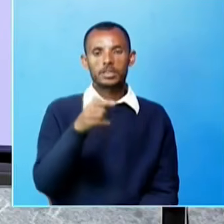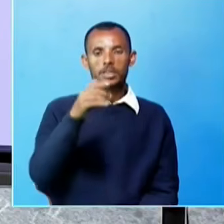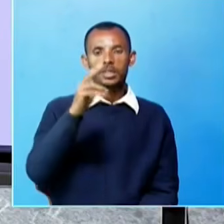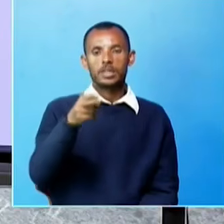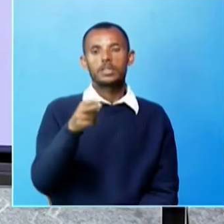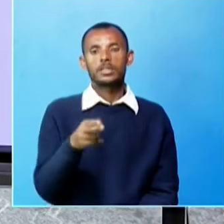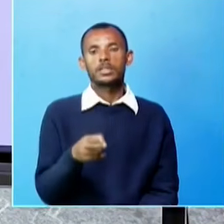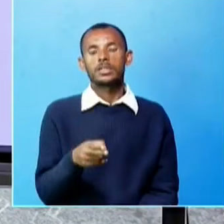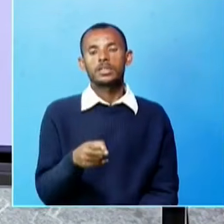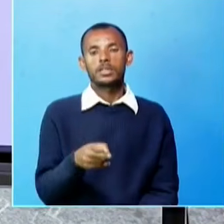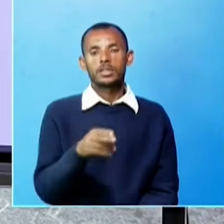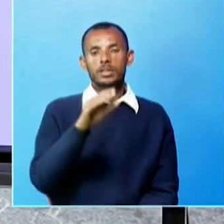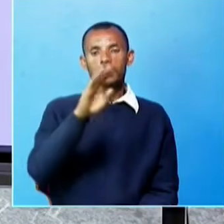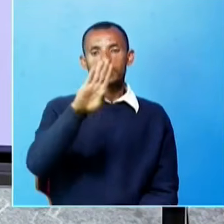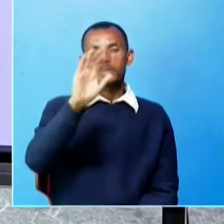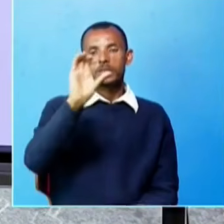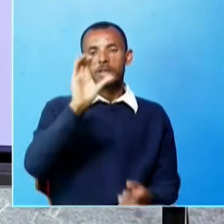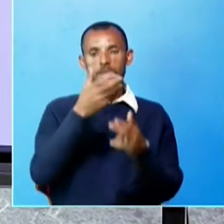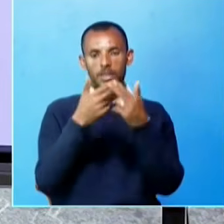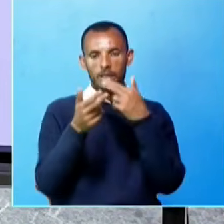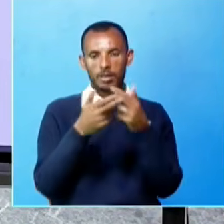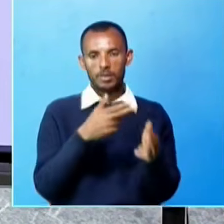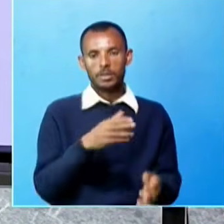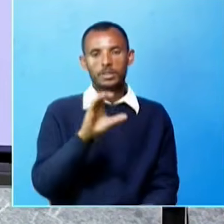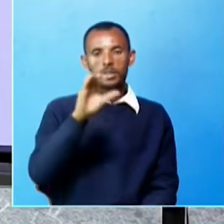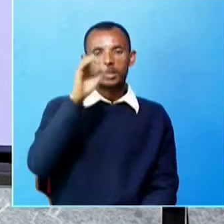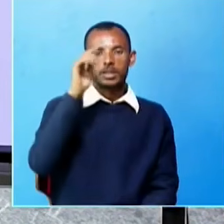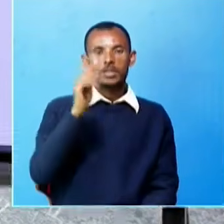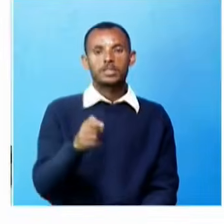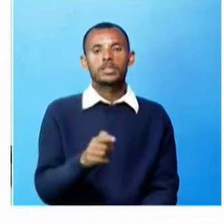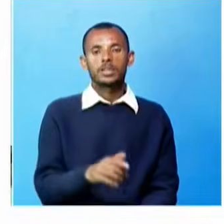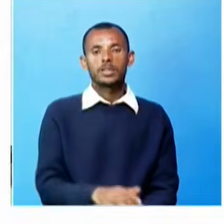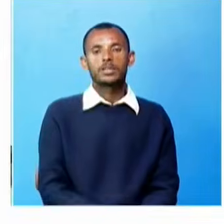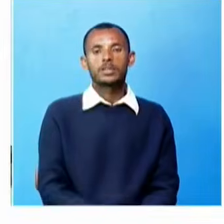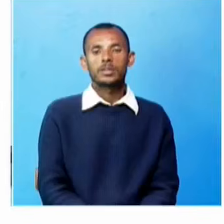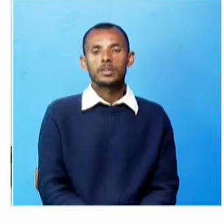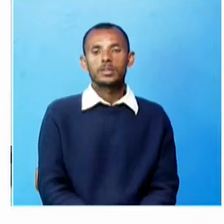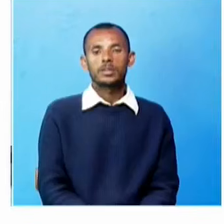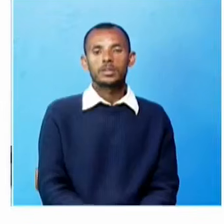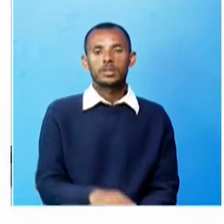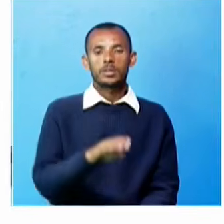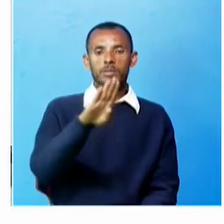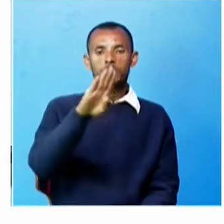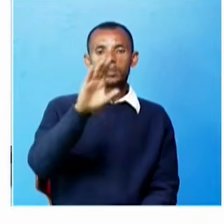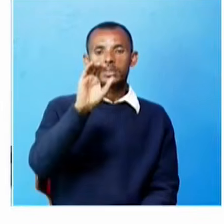BCGH is BC times CG. Okay,